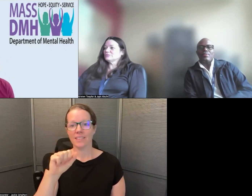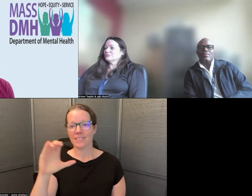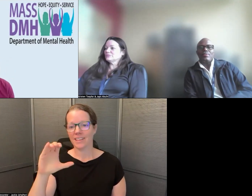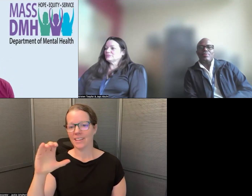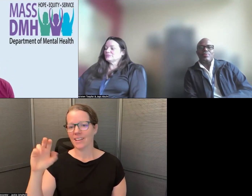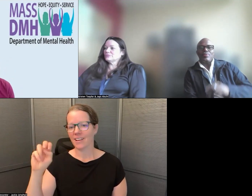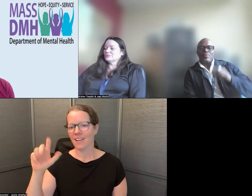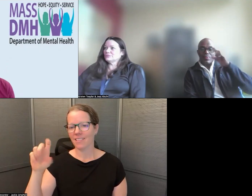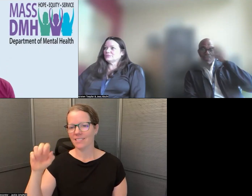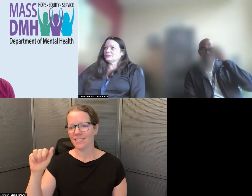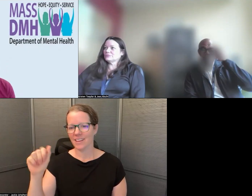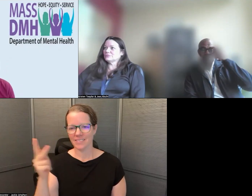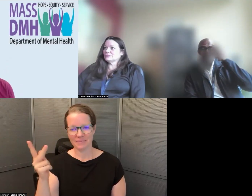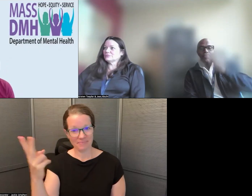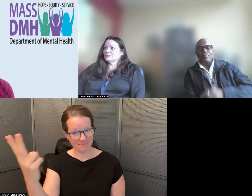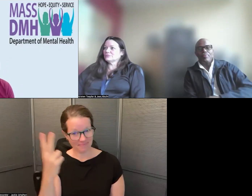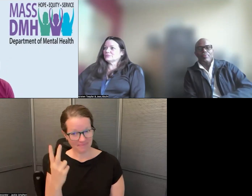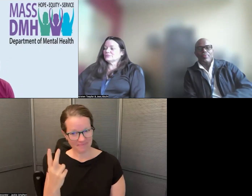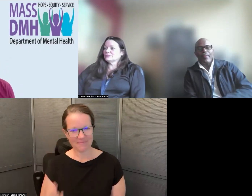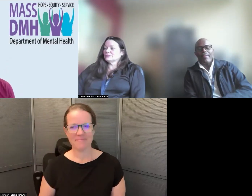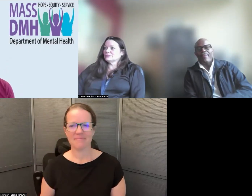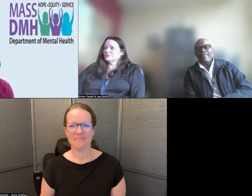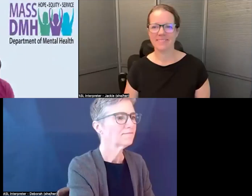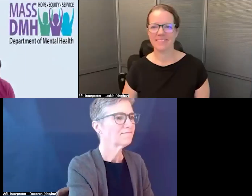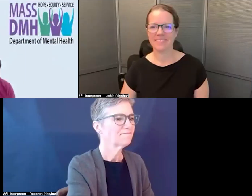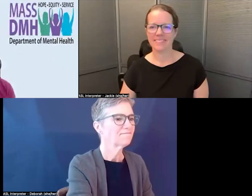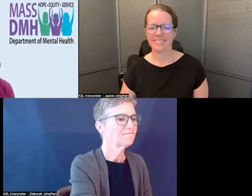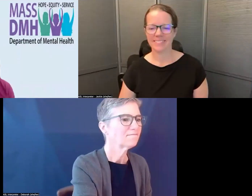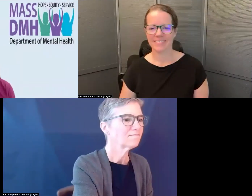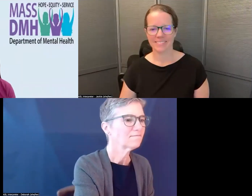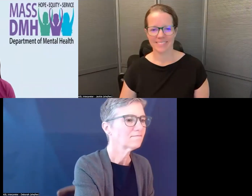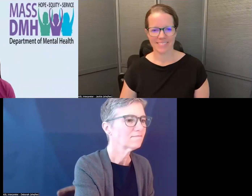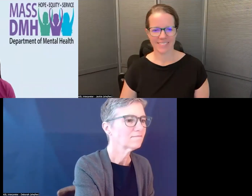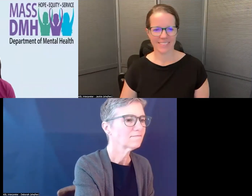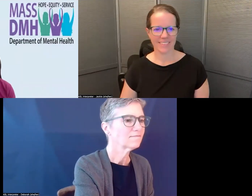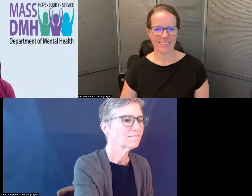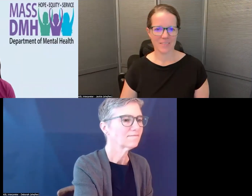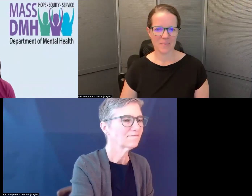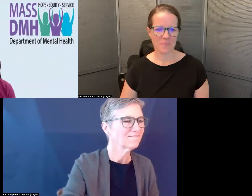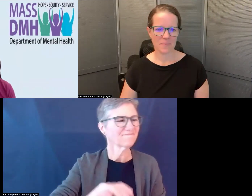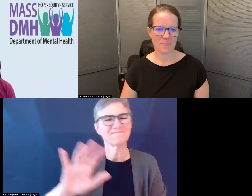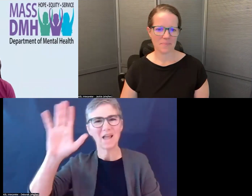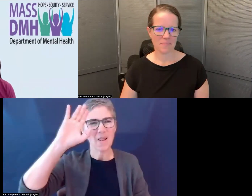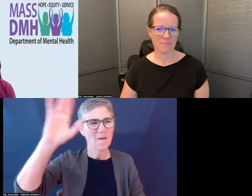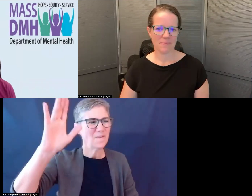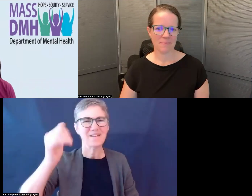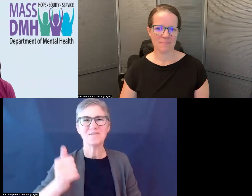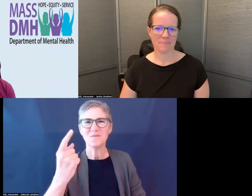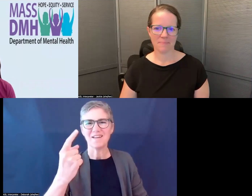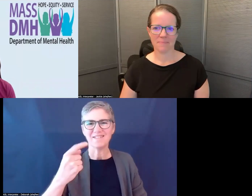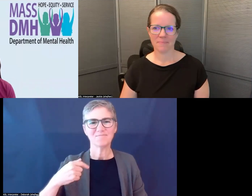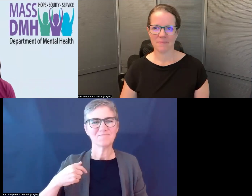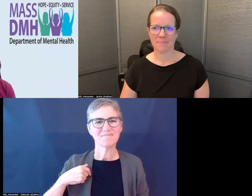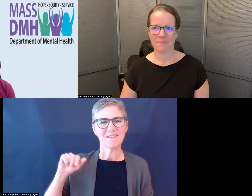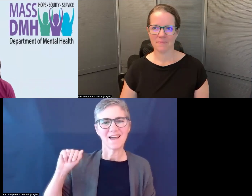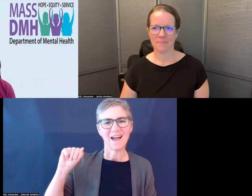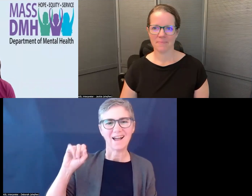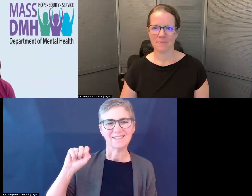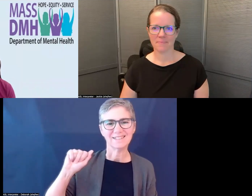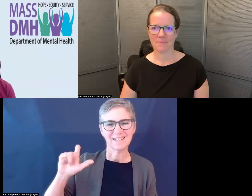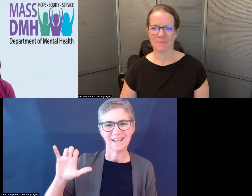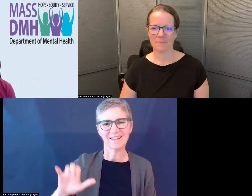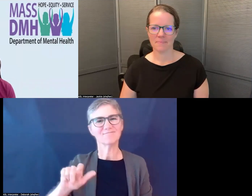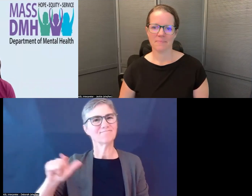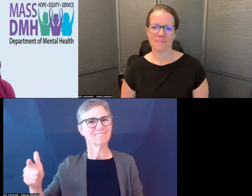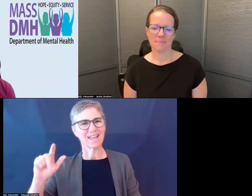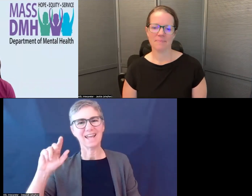Nilsa. Hello, everyone. Isaac. And I'm Nilsa. And we were privileged to be part of